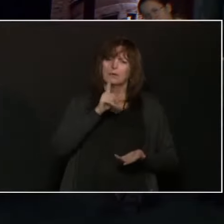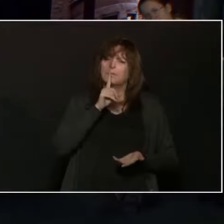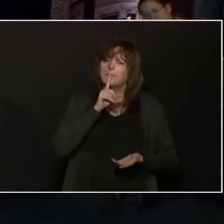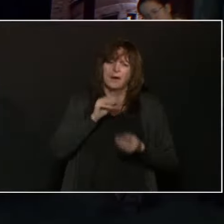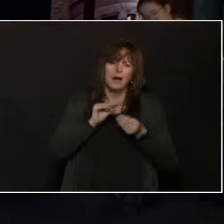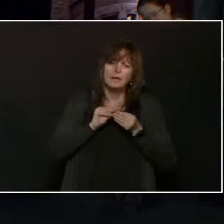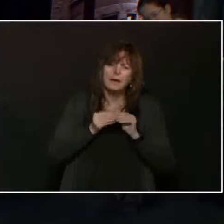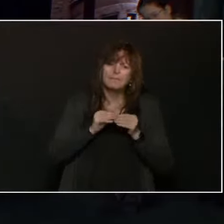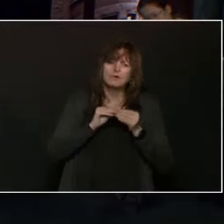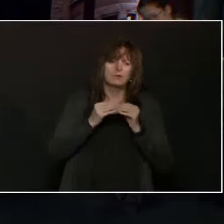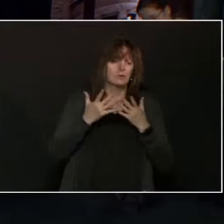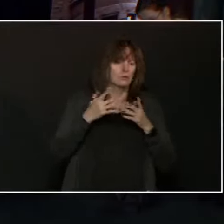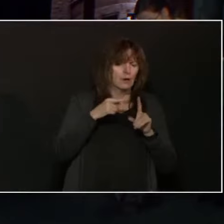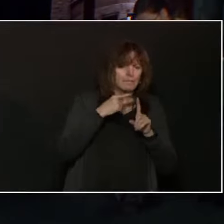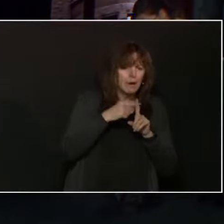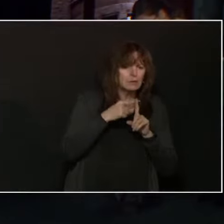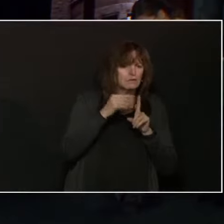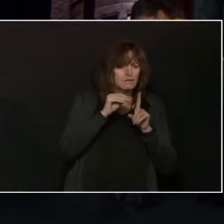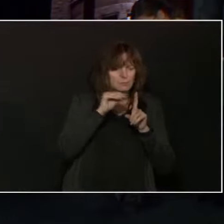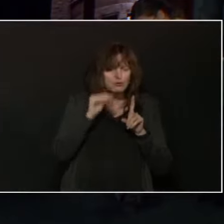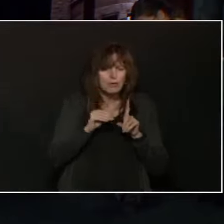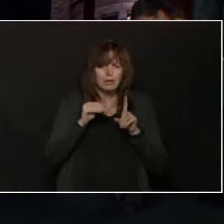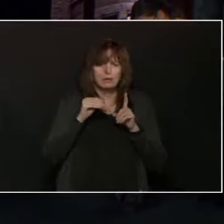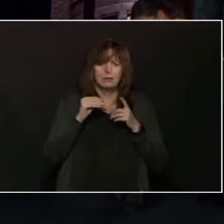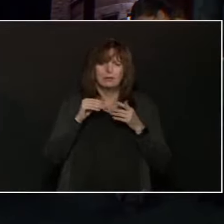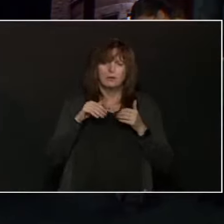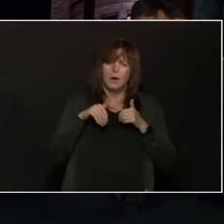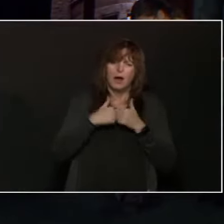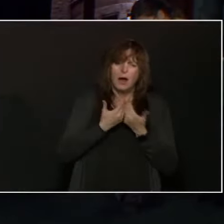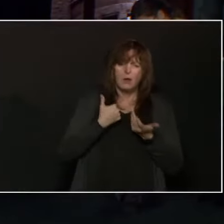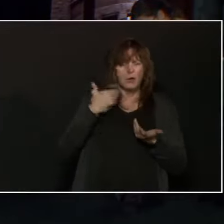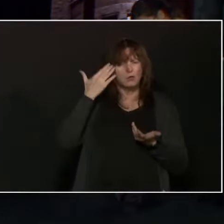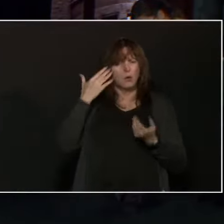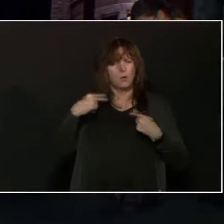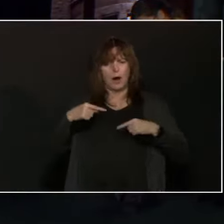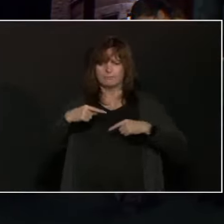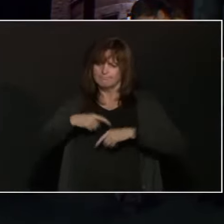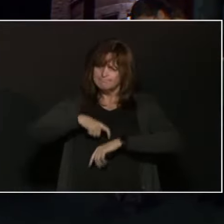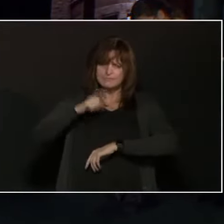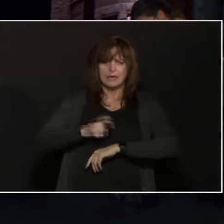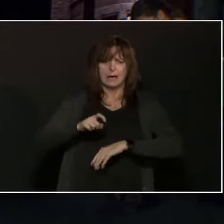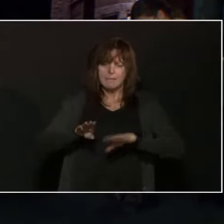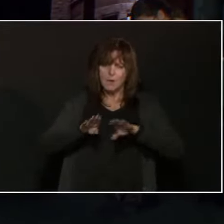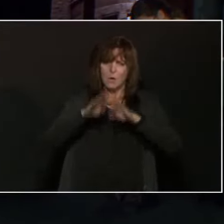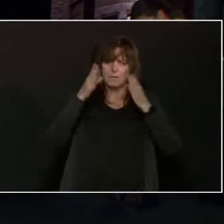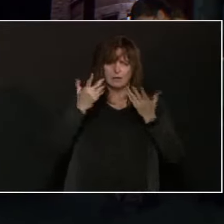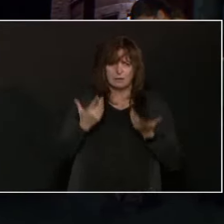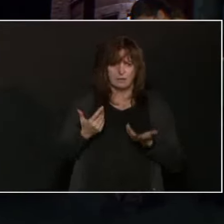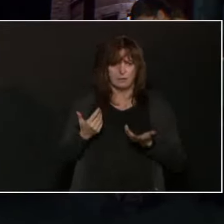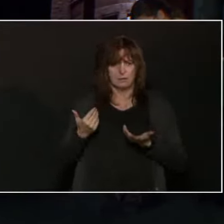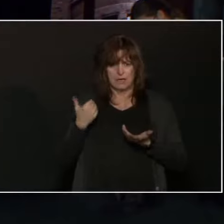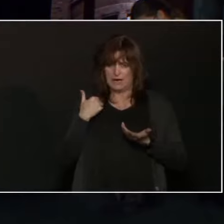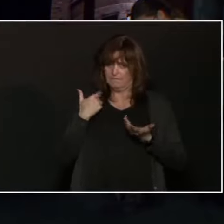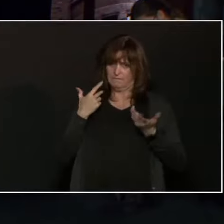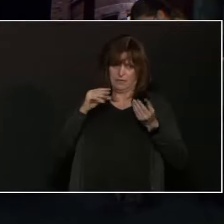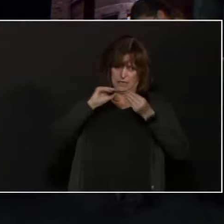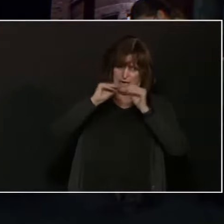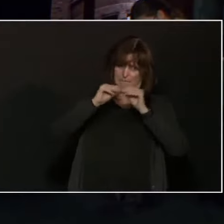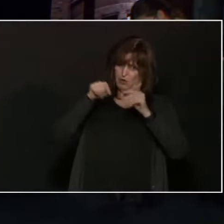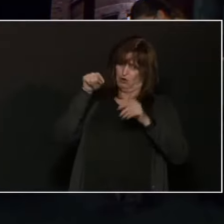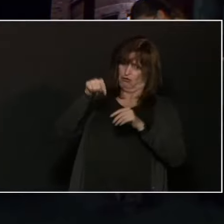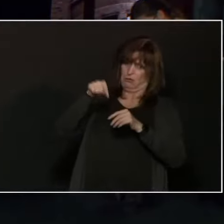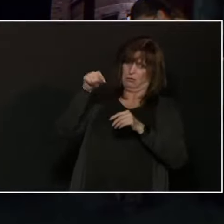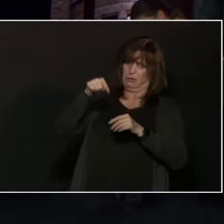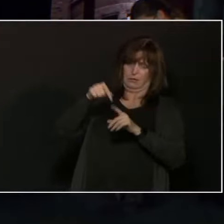positivity, anything that people can look at and see how they're doing. Is there some number you can cite that triggers action? Well,